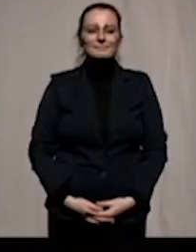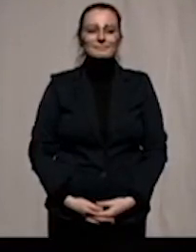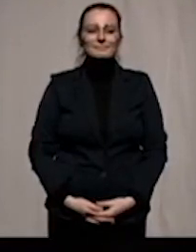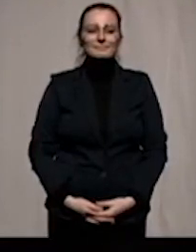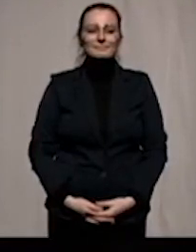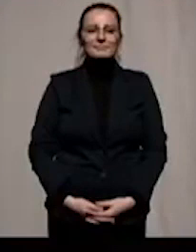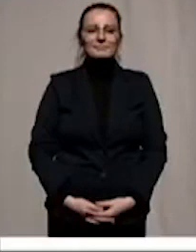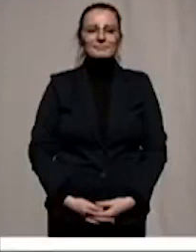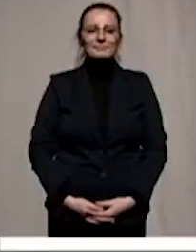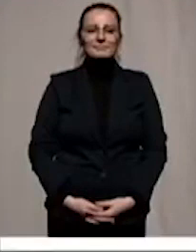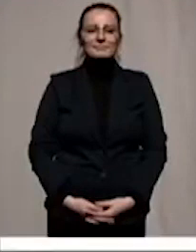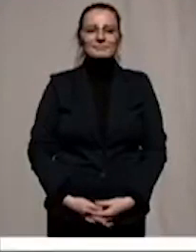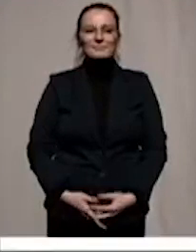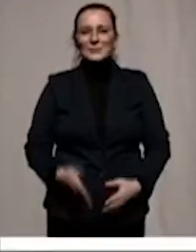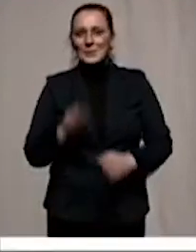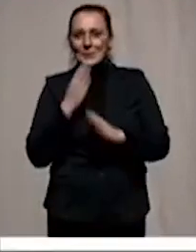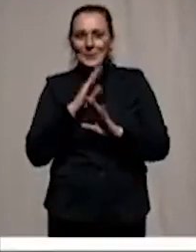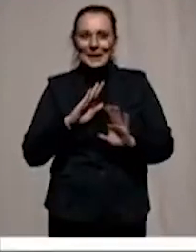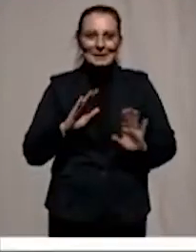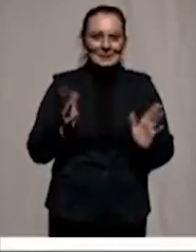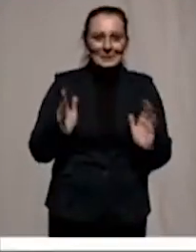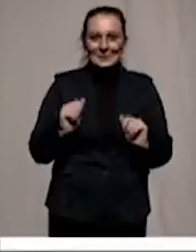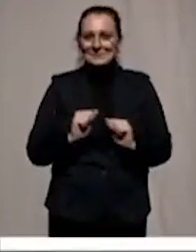It's going to be a quiet little 5 minutes.